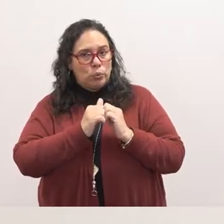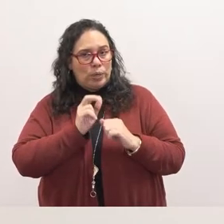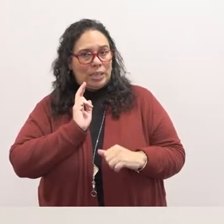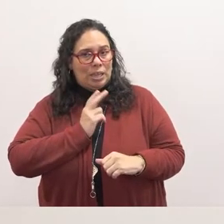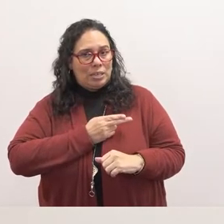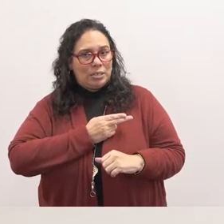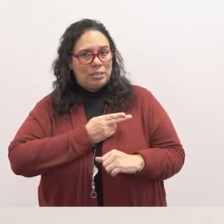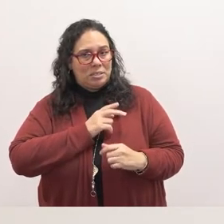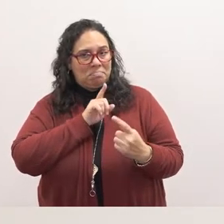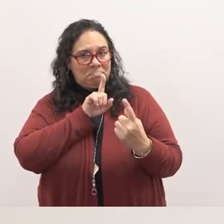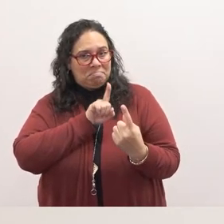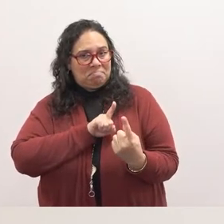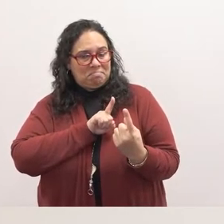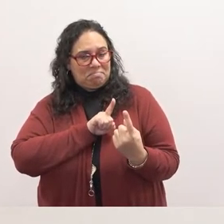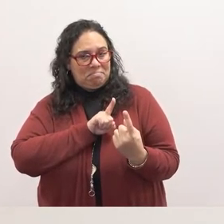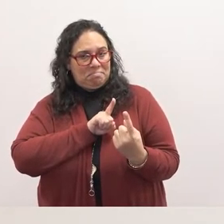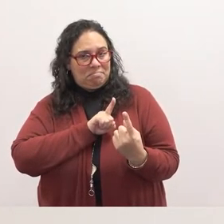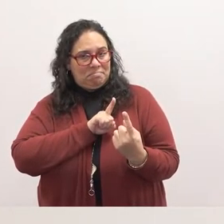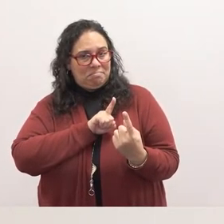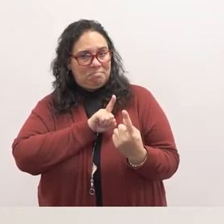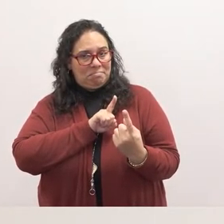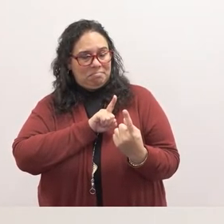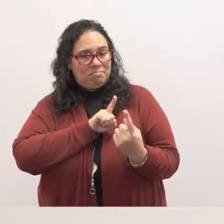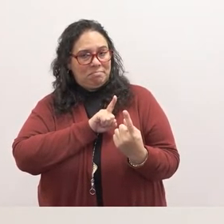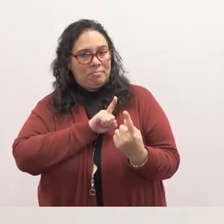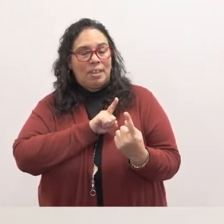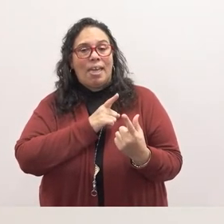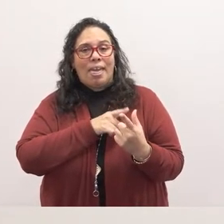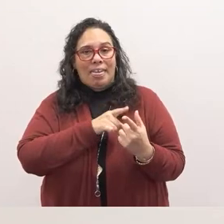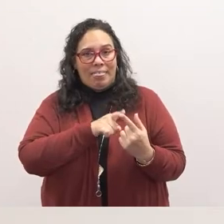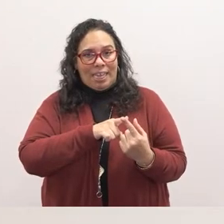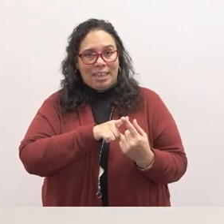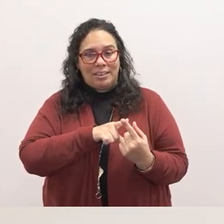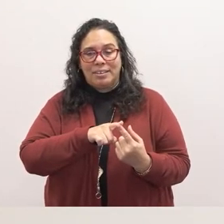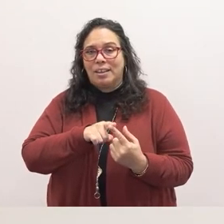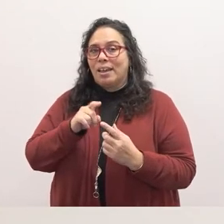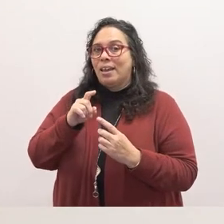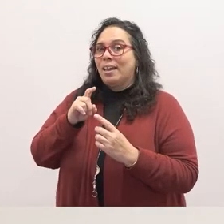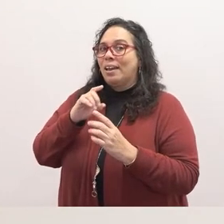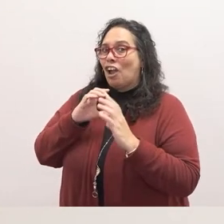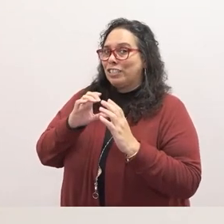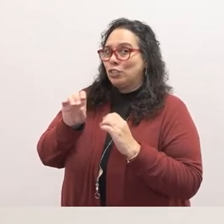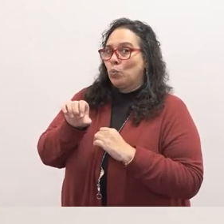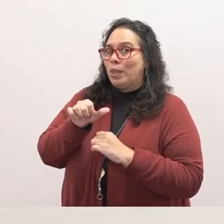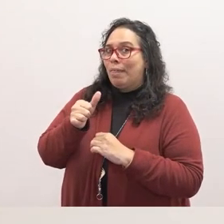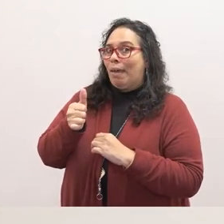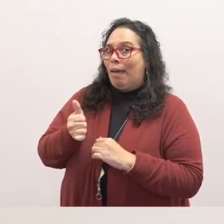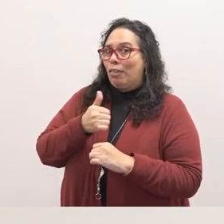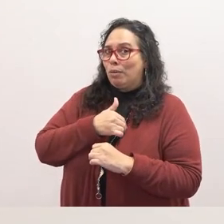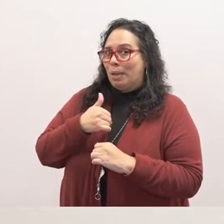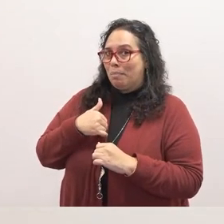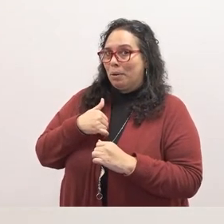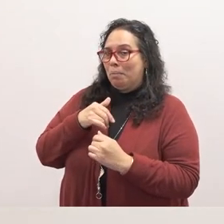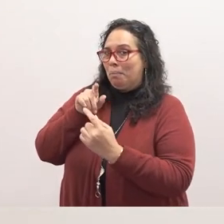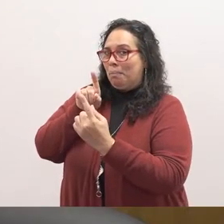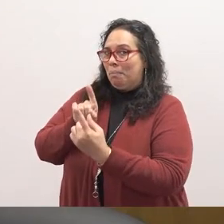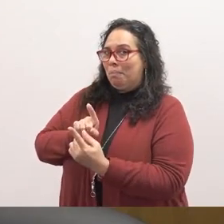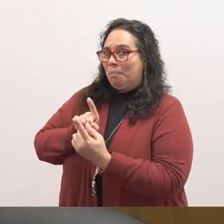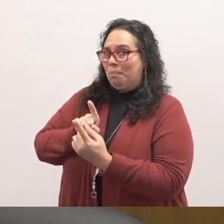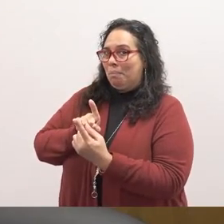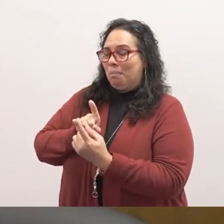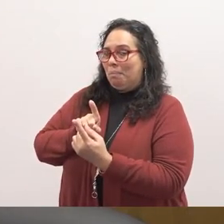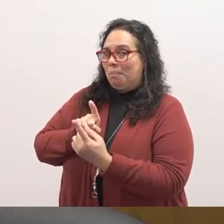one-way conversation about an item, and has the same one-way conversation about an item with any other member of this board or every other member on